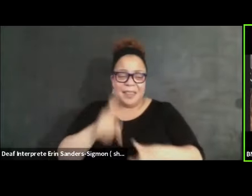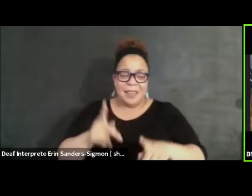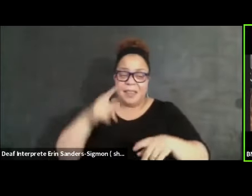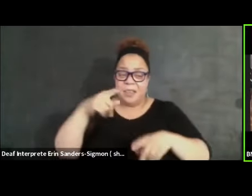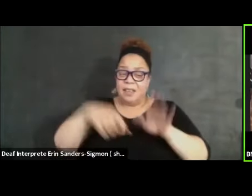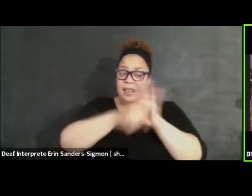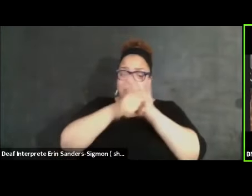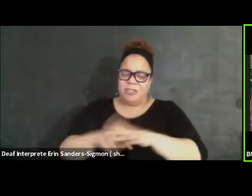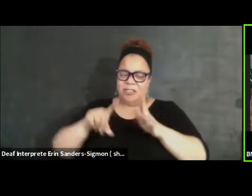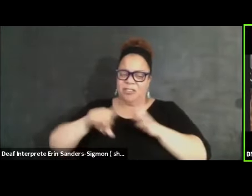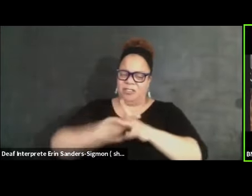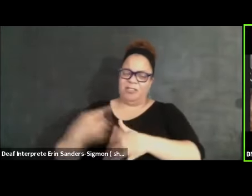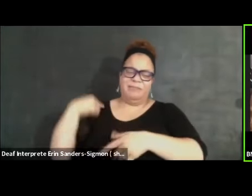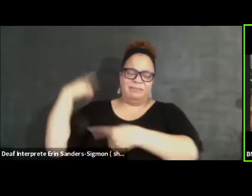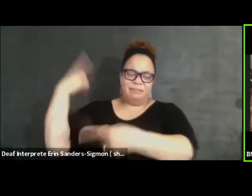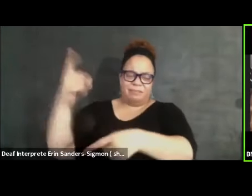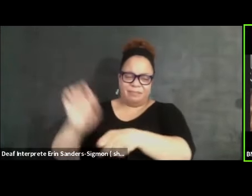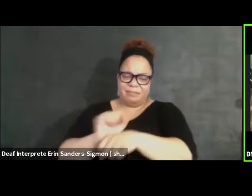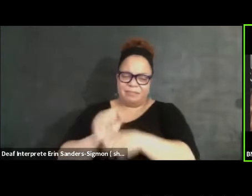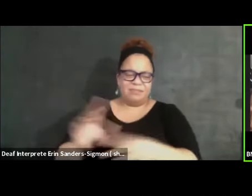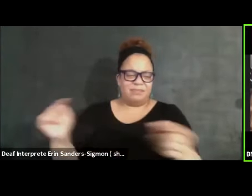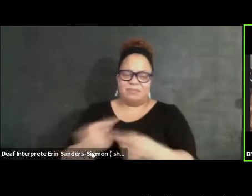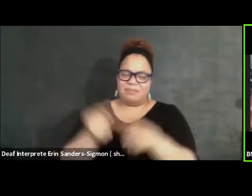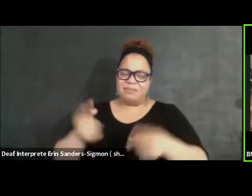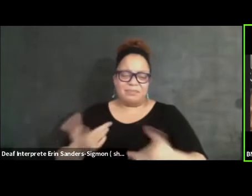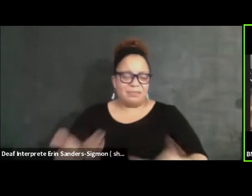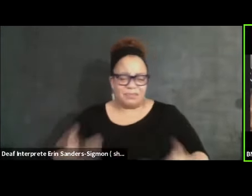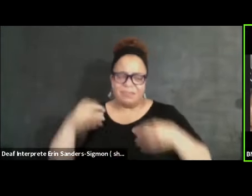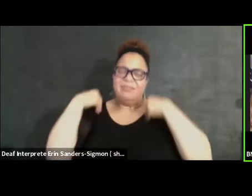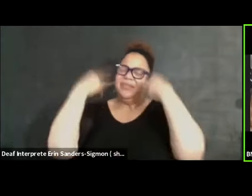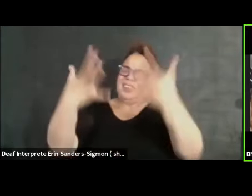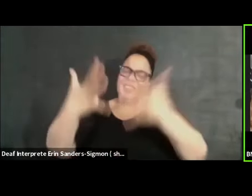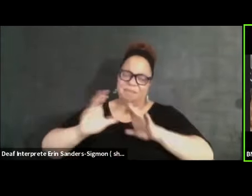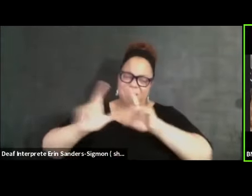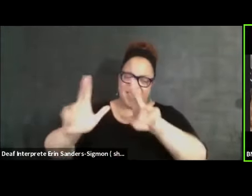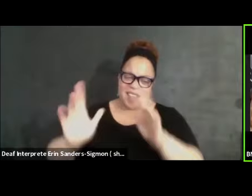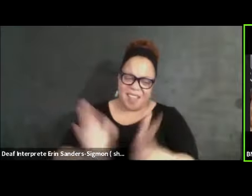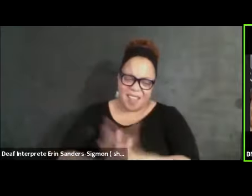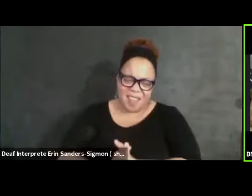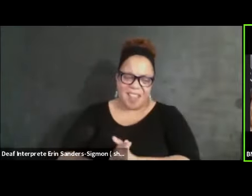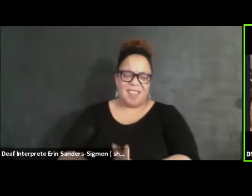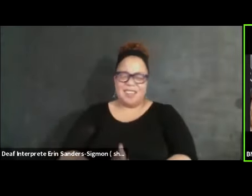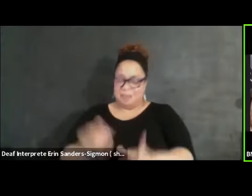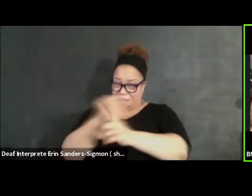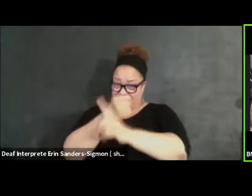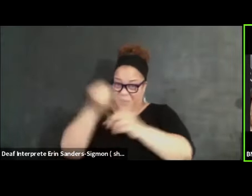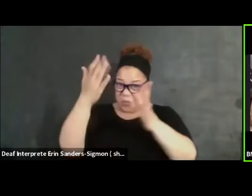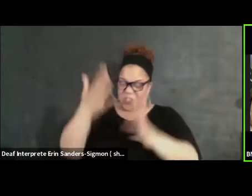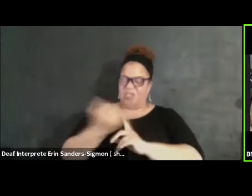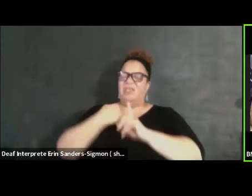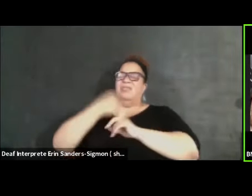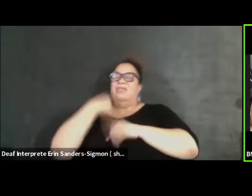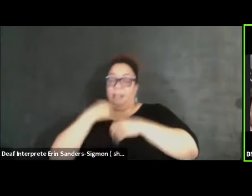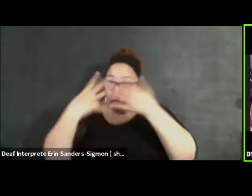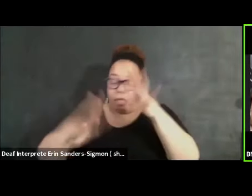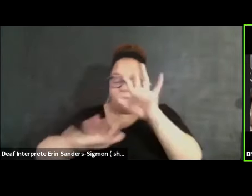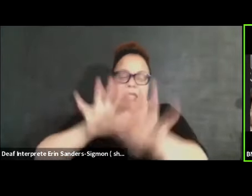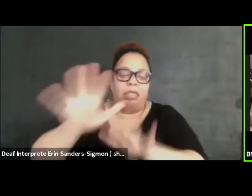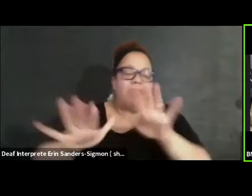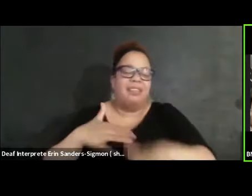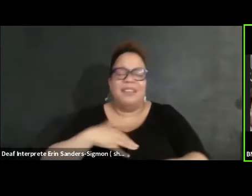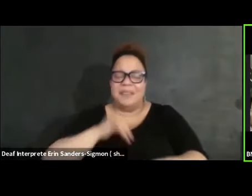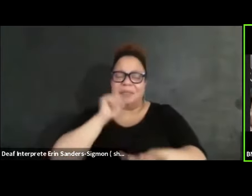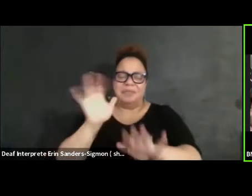herding us back to our abusers, users. Now the police herd us back to heaven because we dare to want freedom? We hung from trees for any